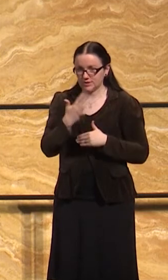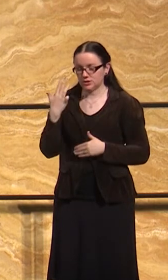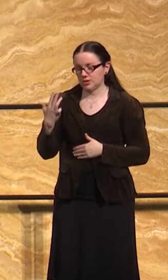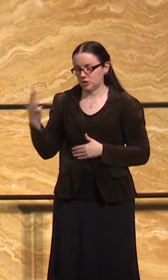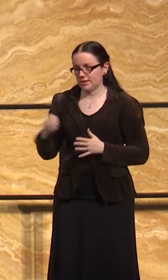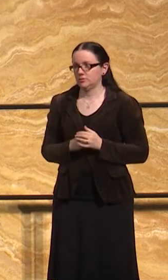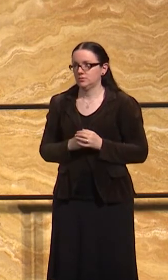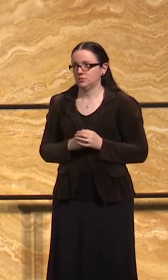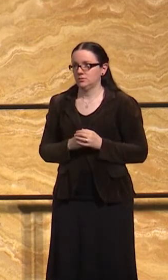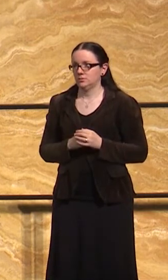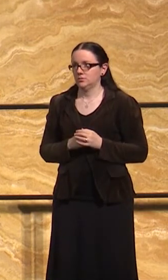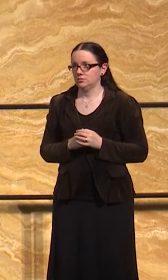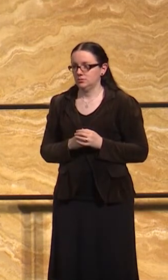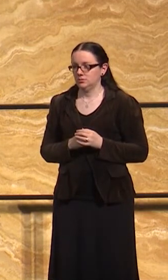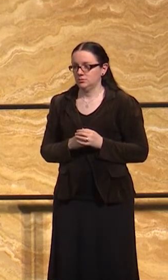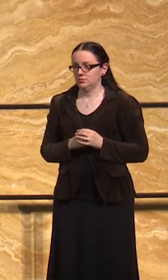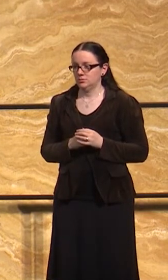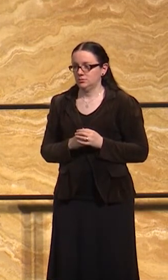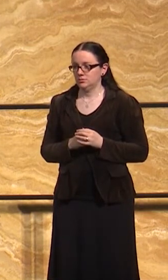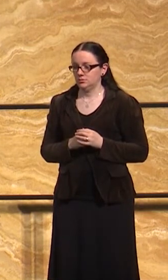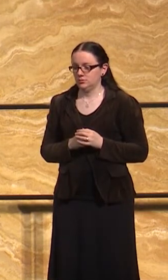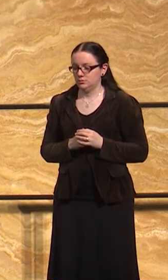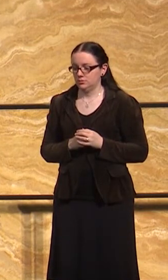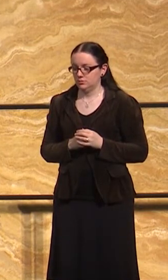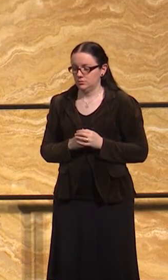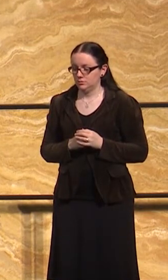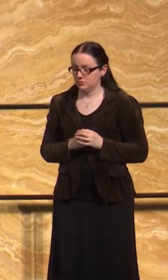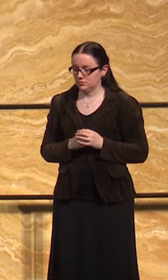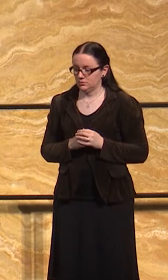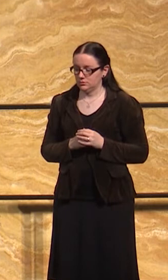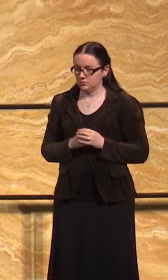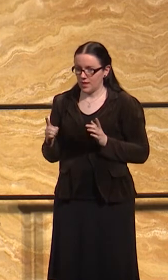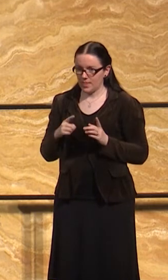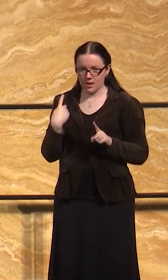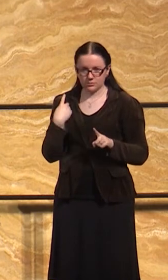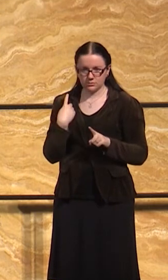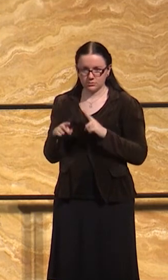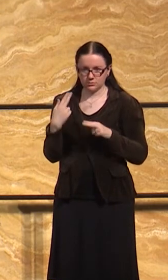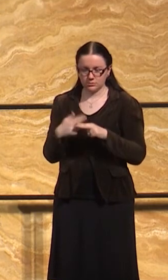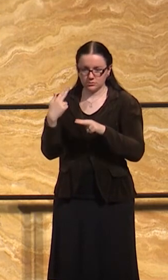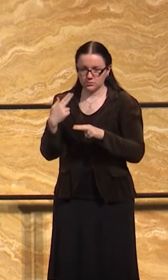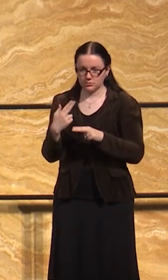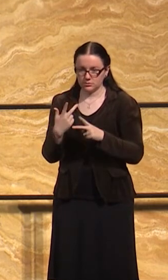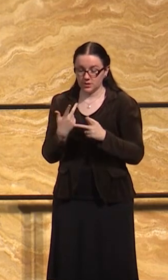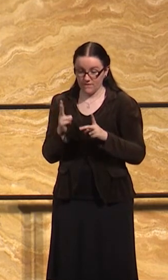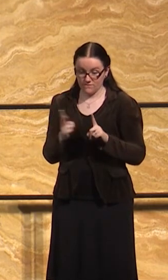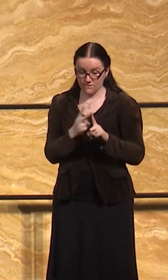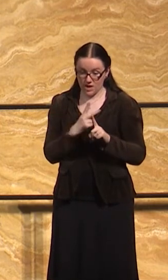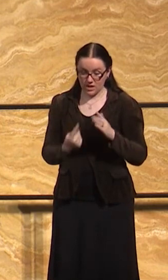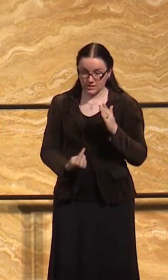1999 acted in the most expeditious and fastest manner. When violence